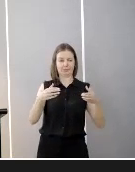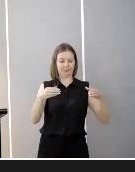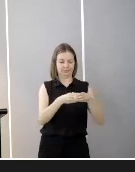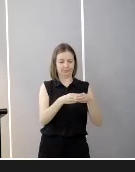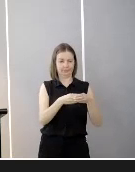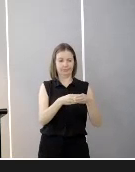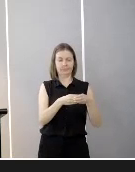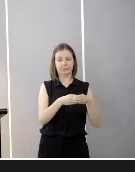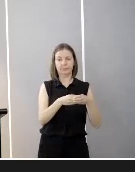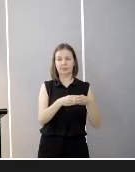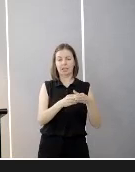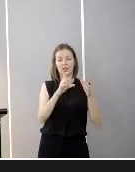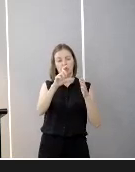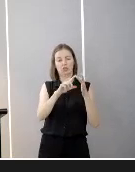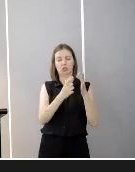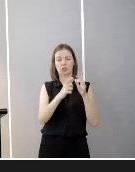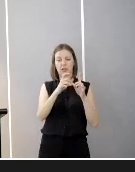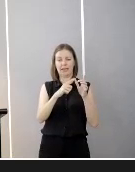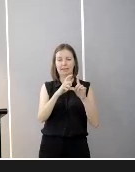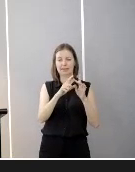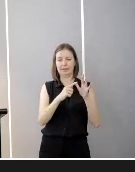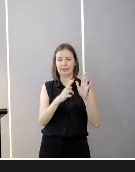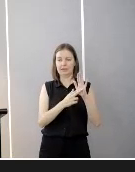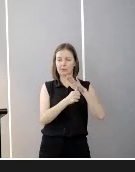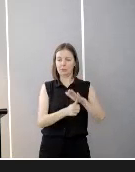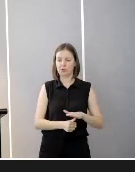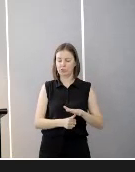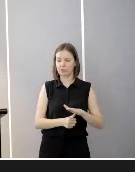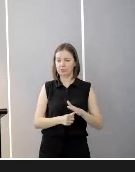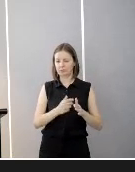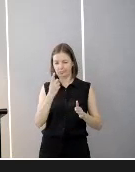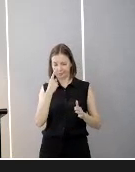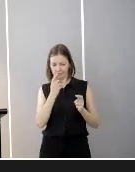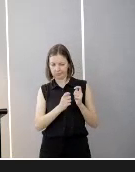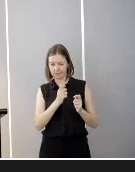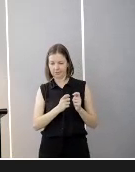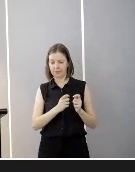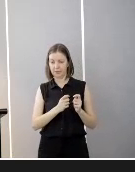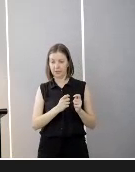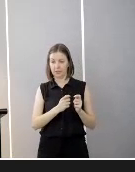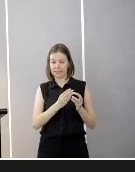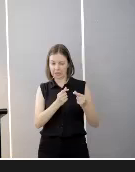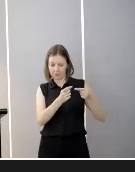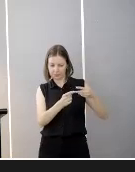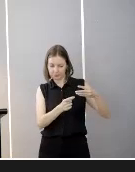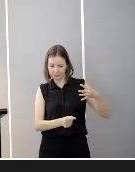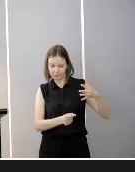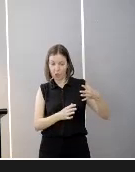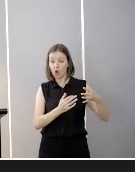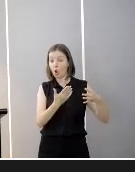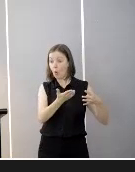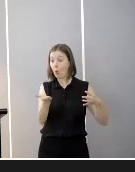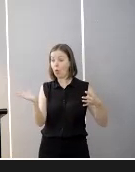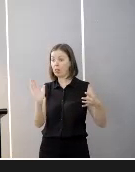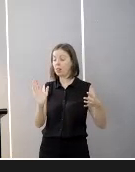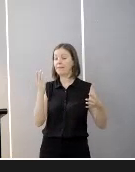to kind of test out at the moment. And there are different features that we don't see in everyone with depression, but we think are quite